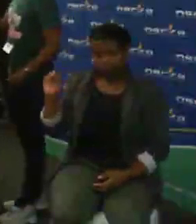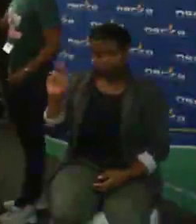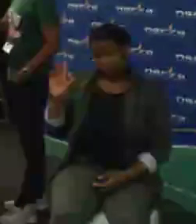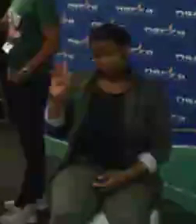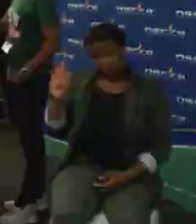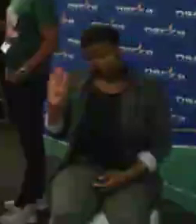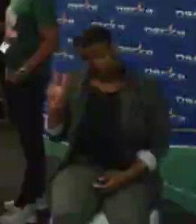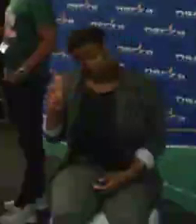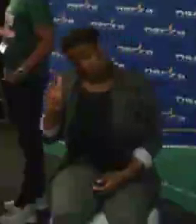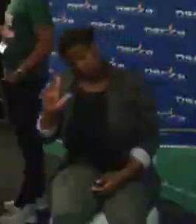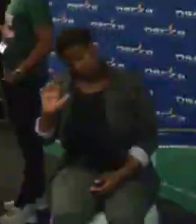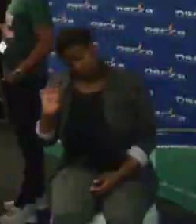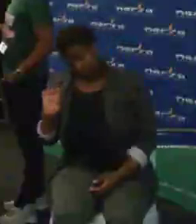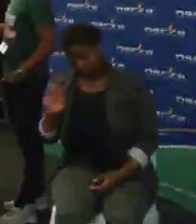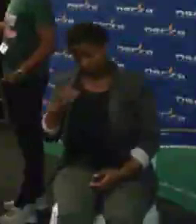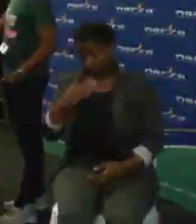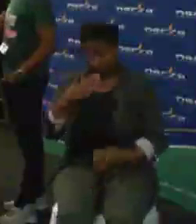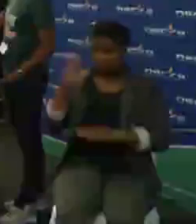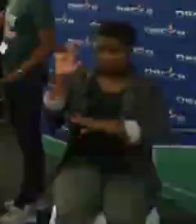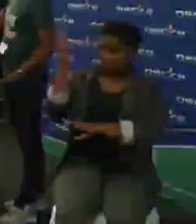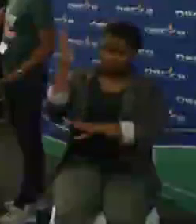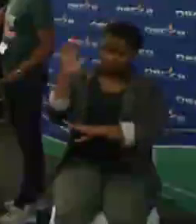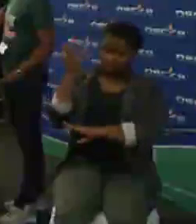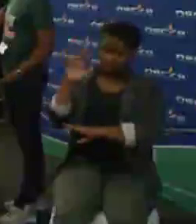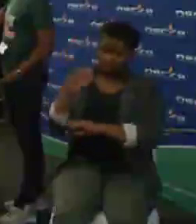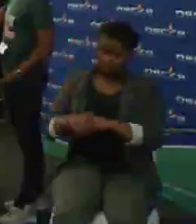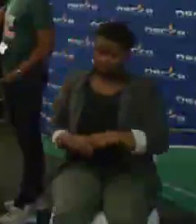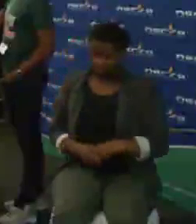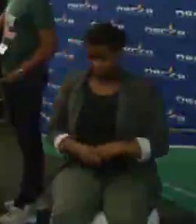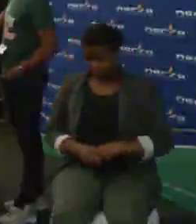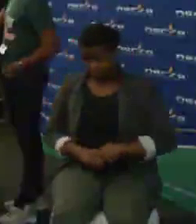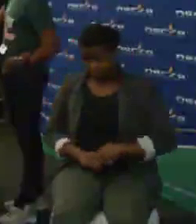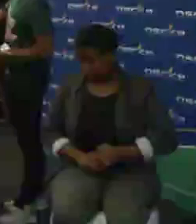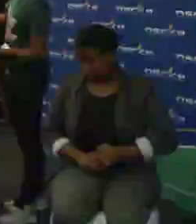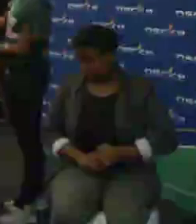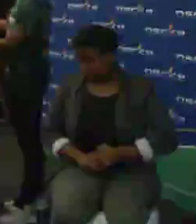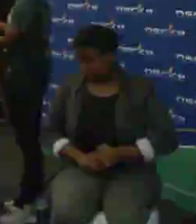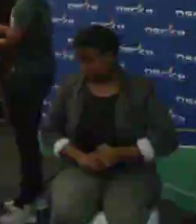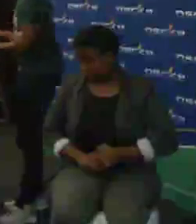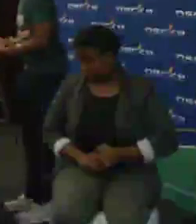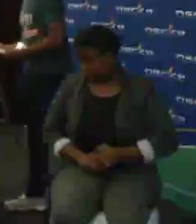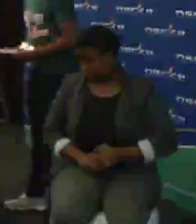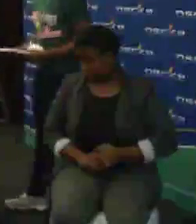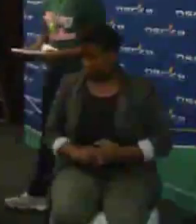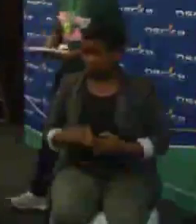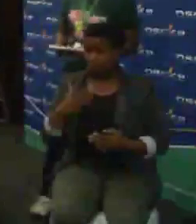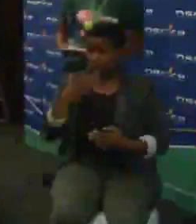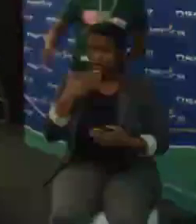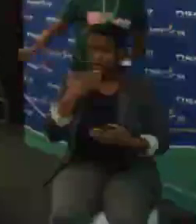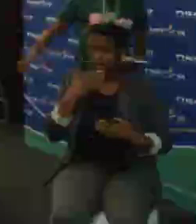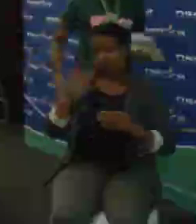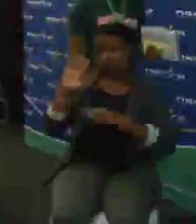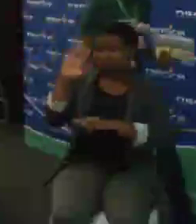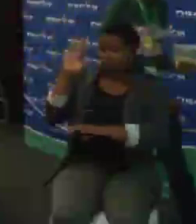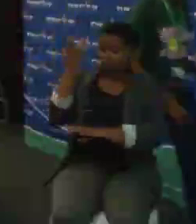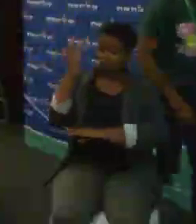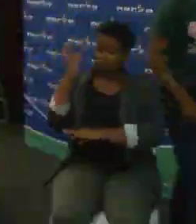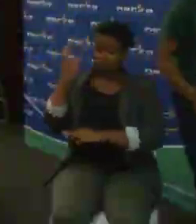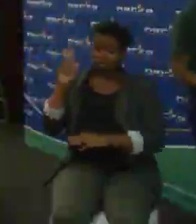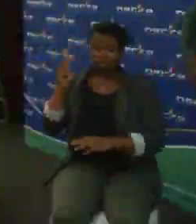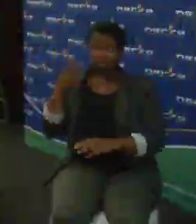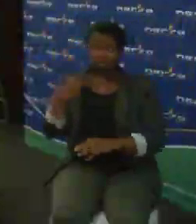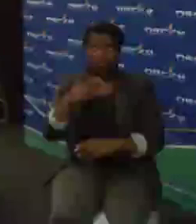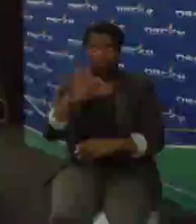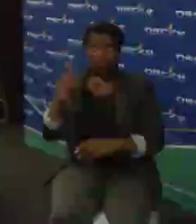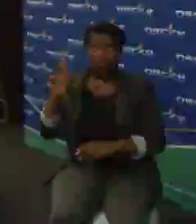any clarity question? Nothing? All right. Thank you so much. All right. We thank you very much, Mr. Campbell, for the presentation. All